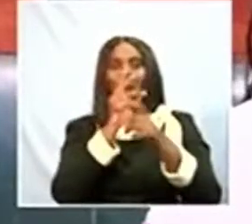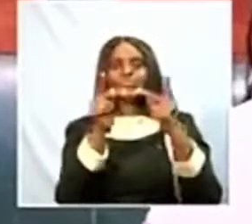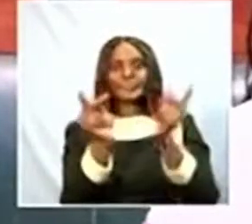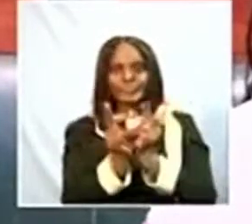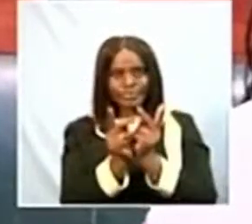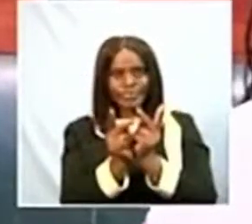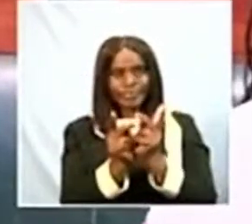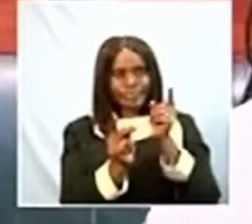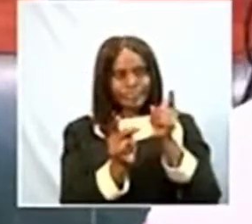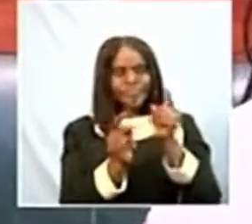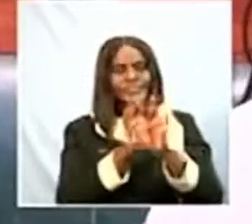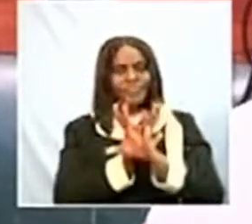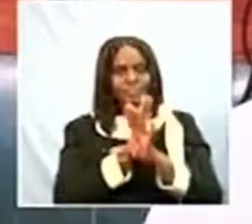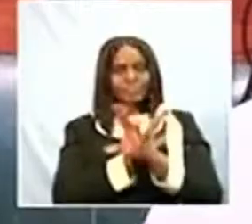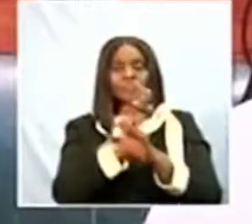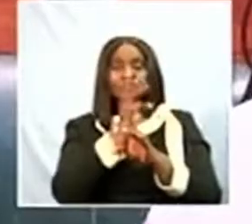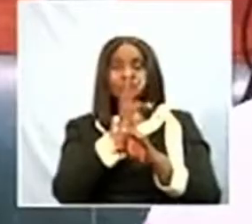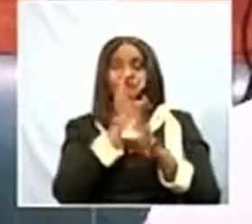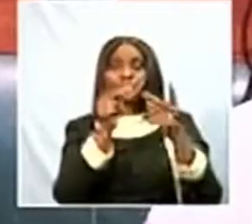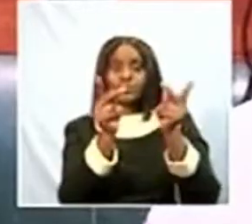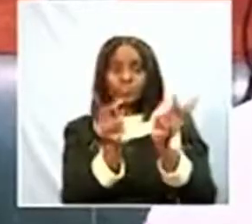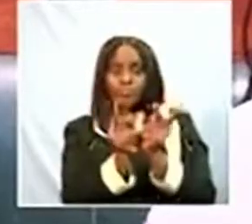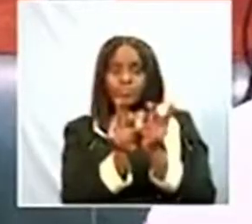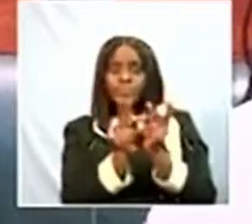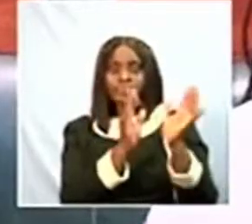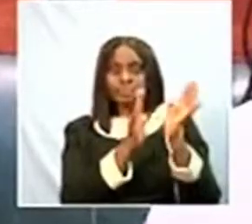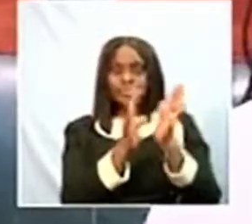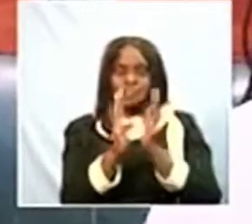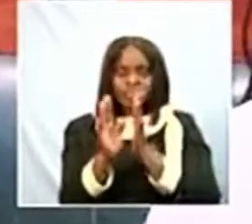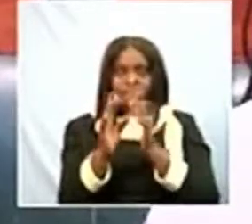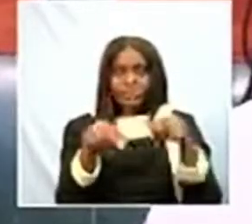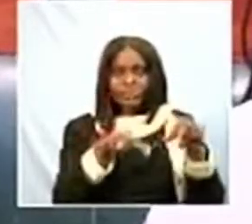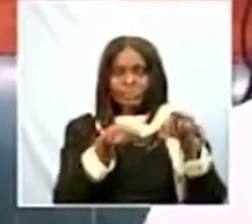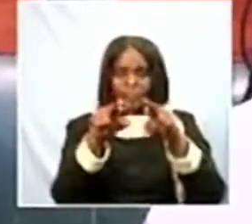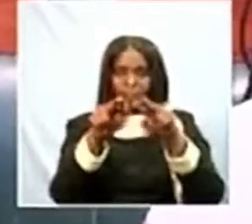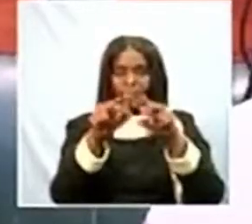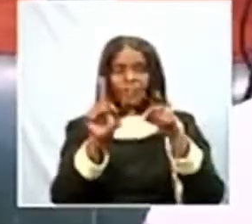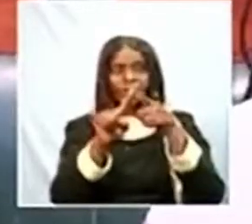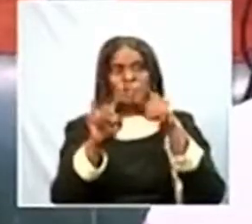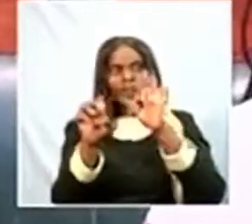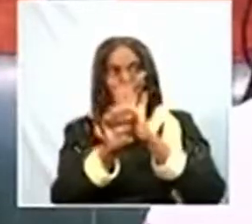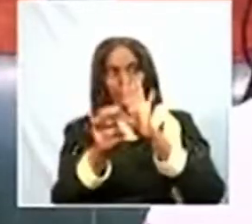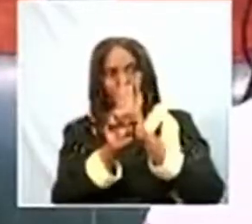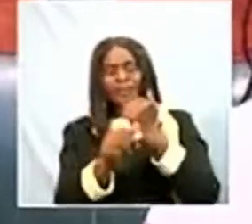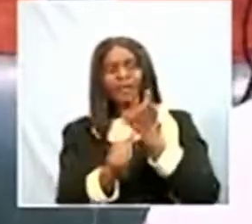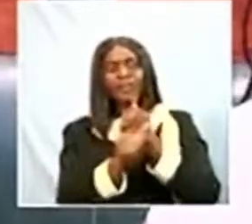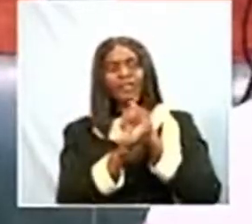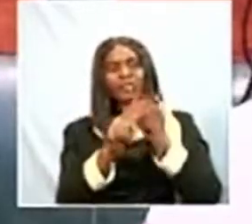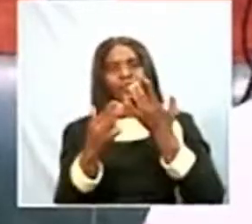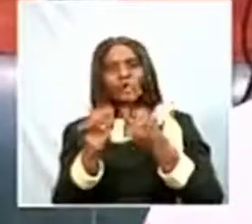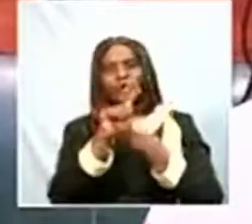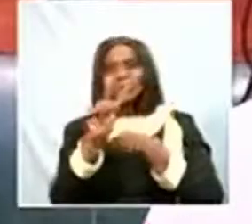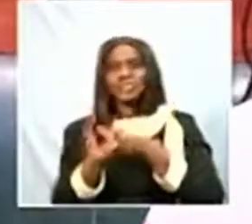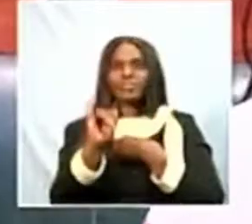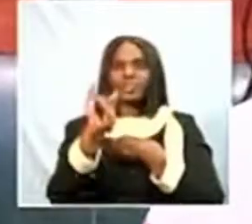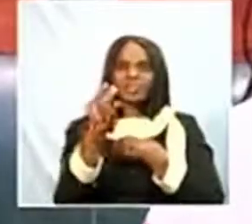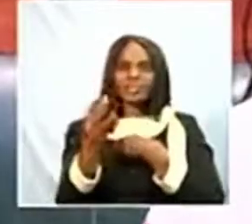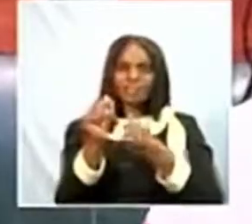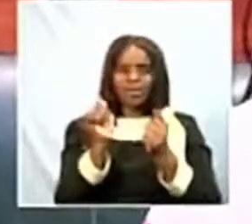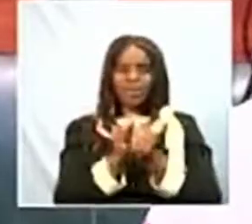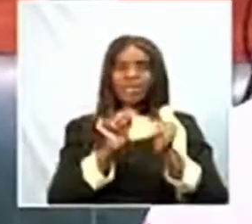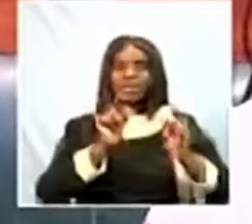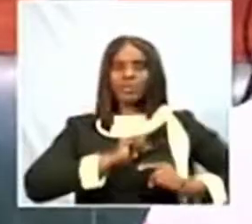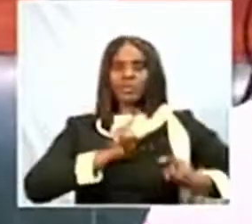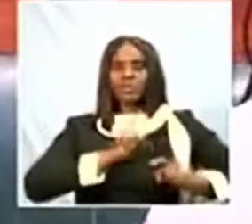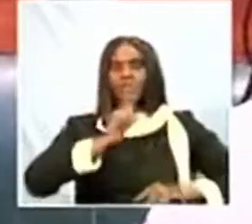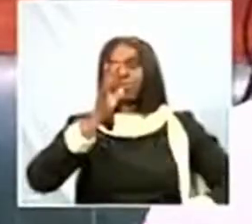Madam Speaker, Zambia's water bodies include major river systems like the Kafue, Zambezi, and Luangwa,